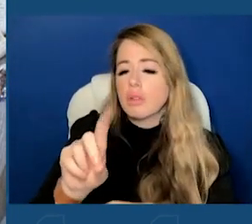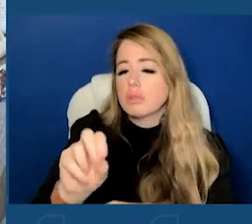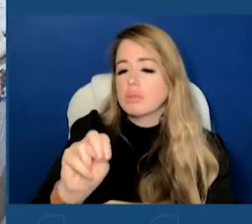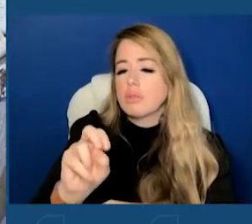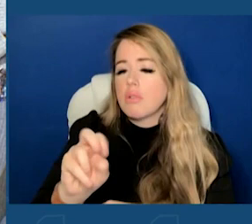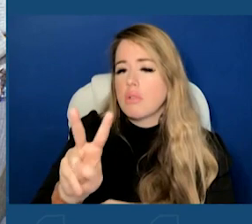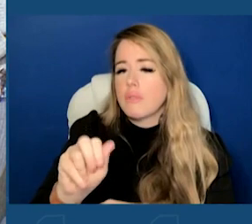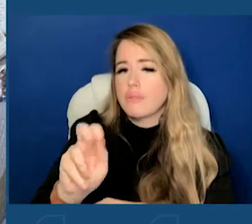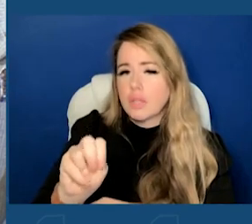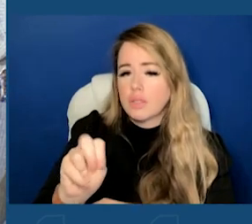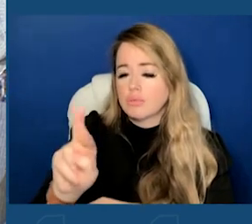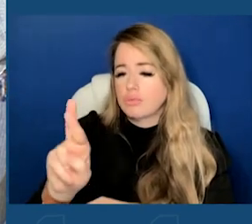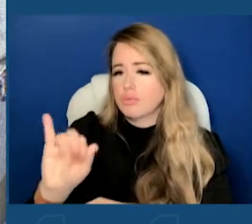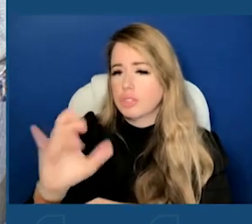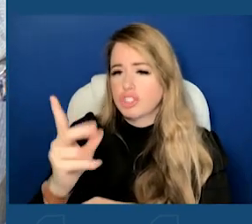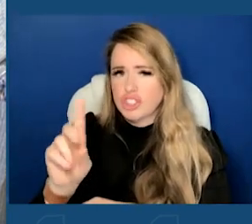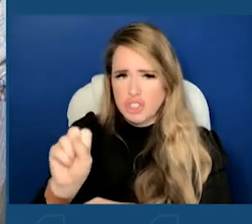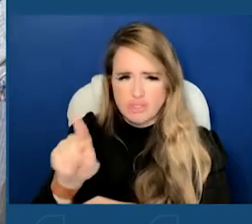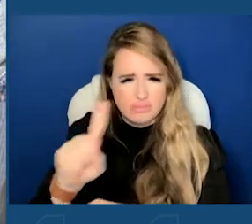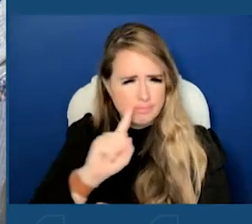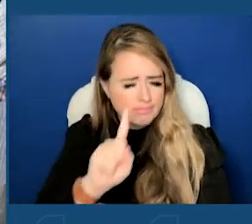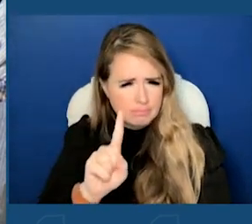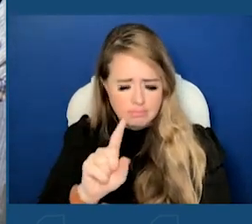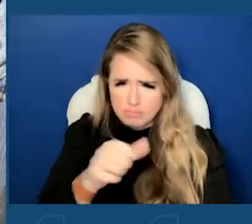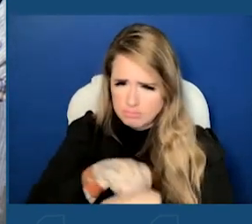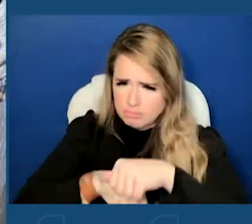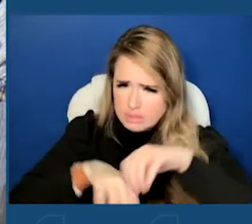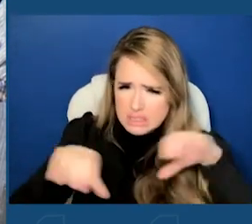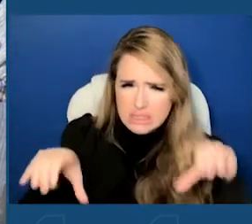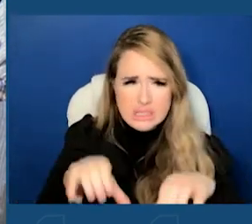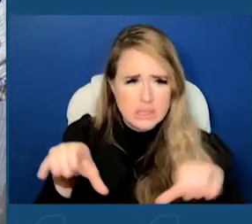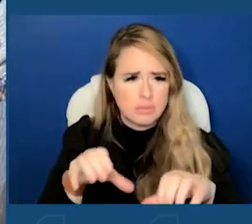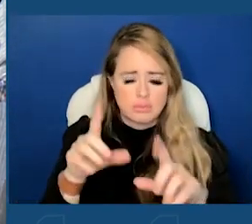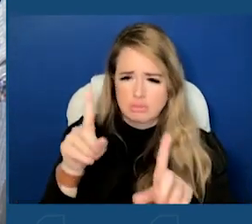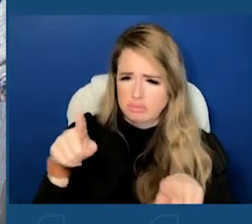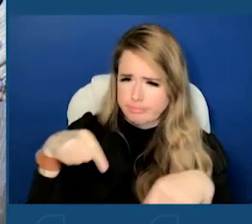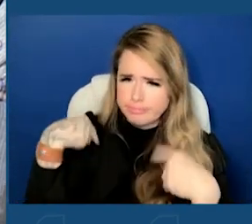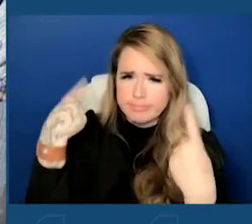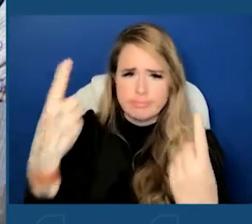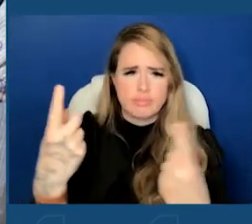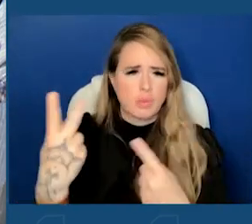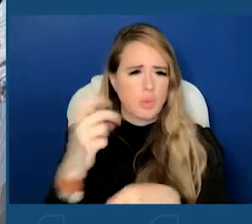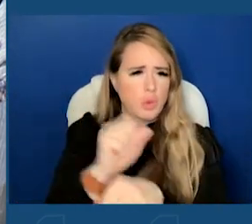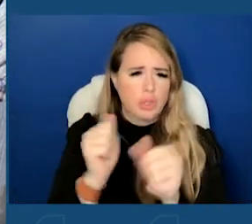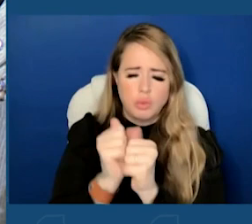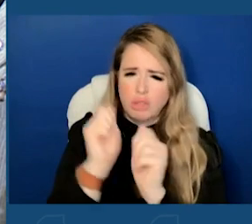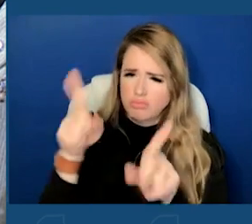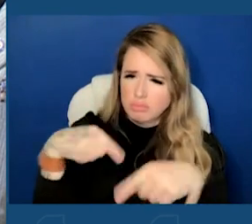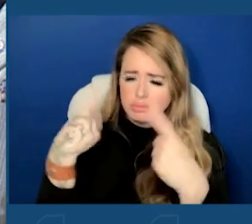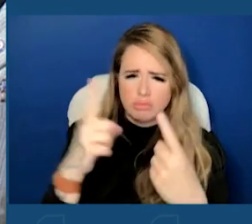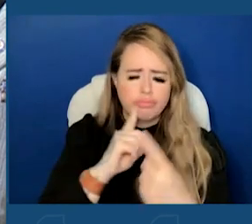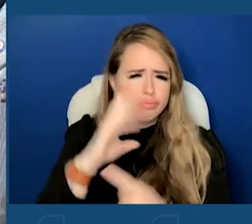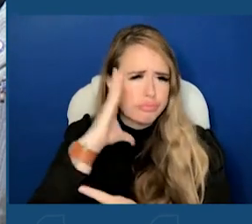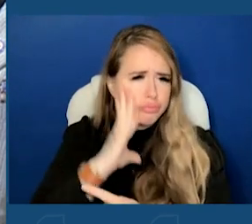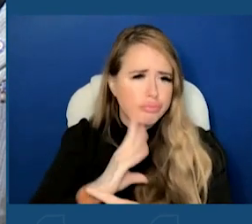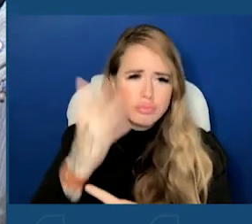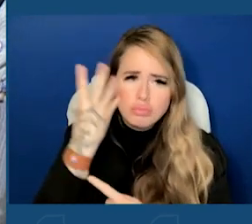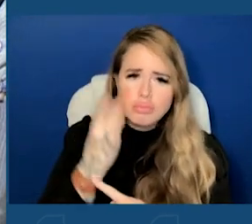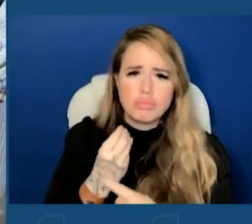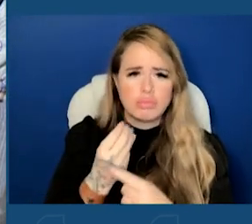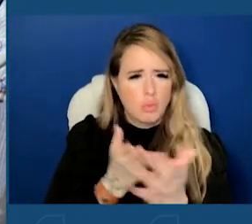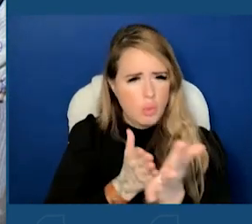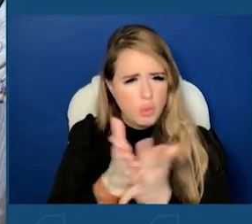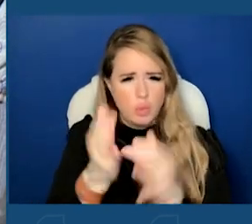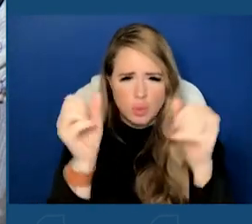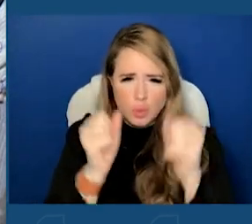who has been hands-on dealing with disasters since our first days working together, very experienced in what has been happening in